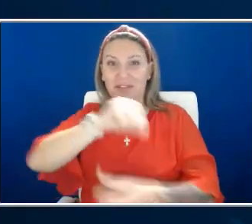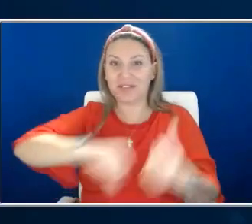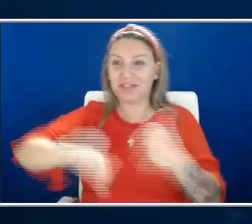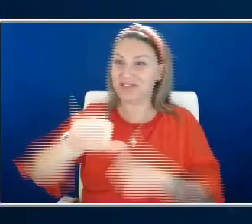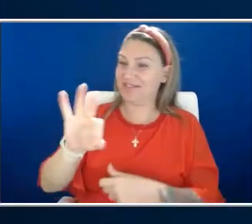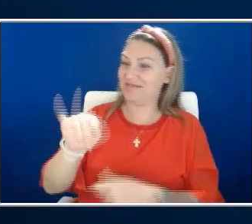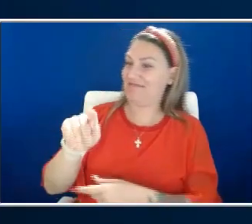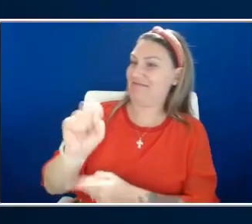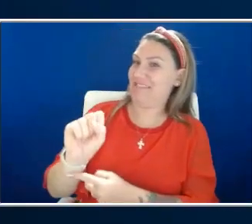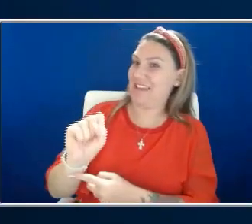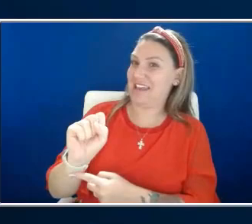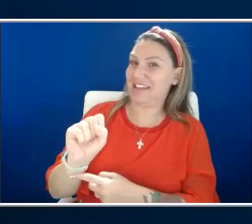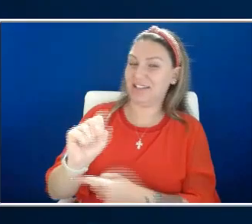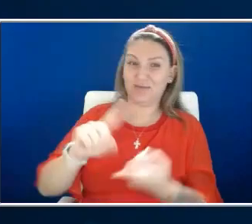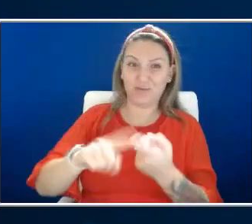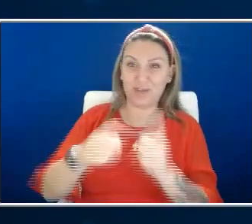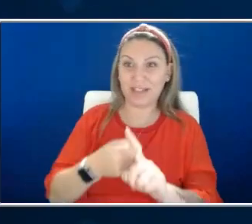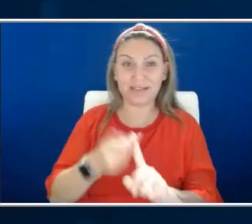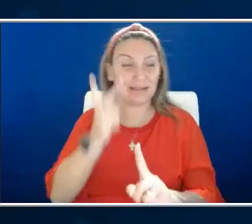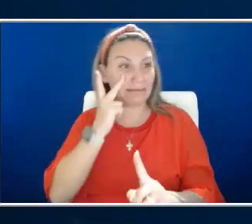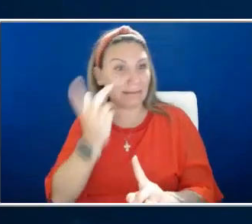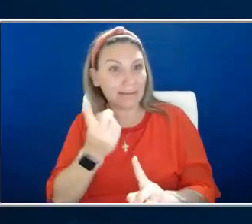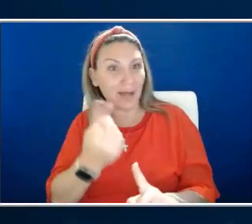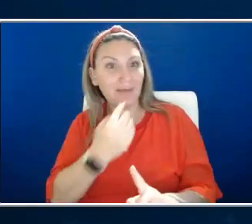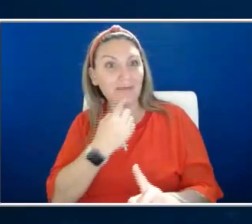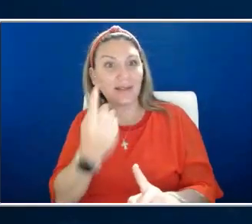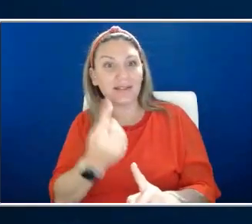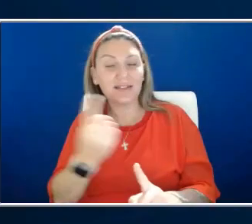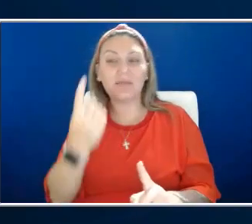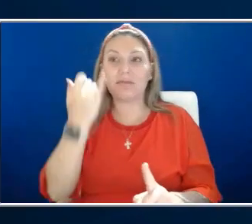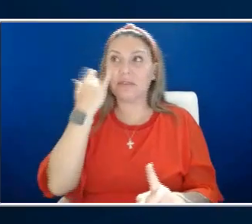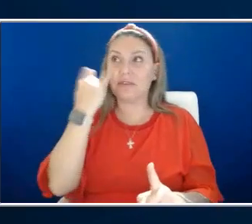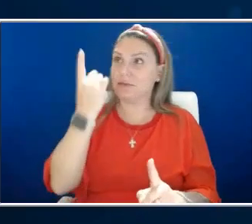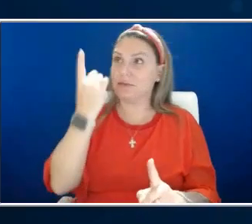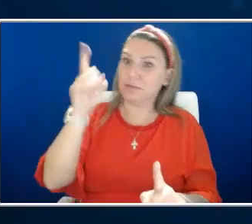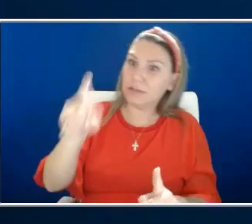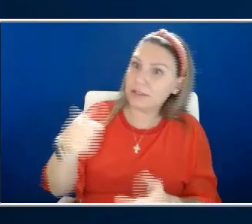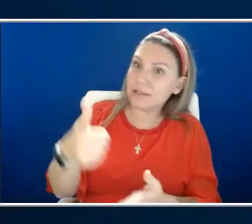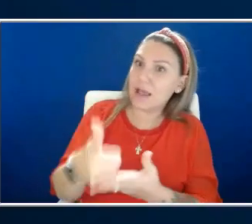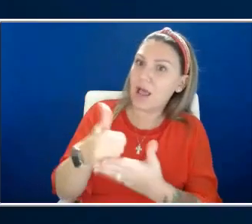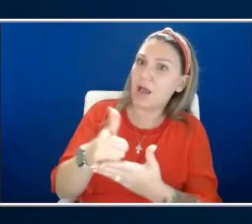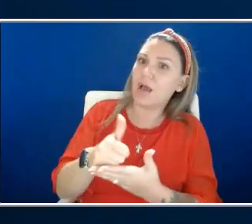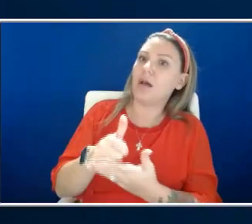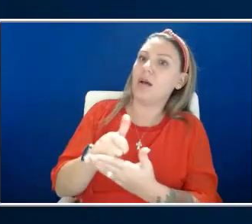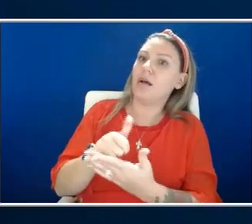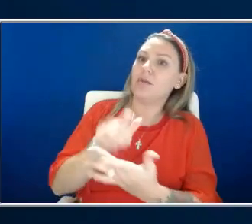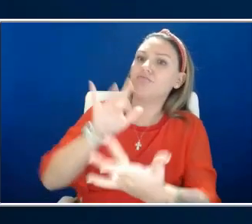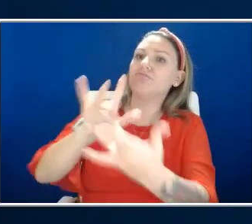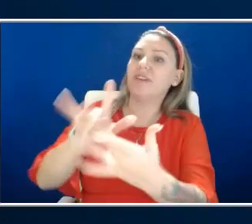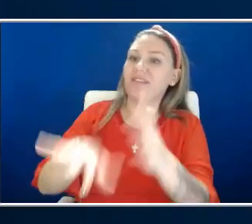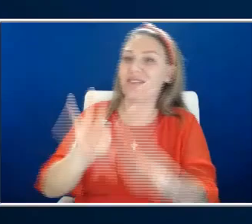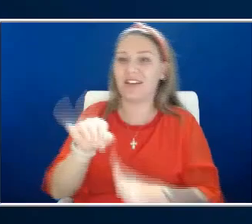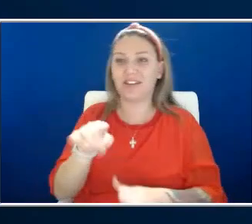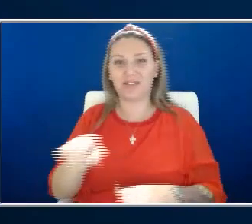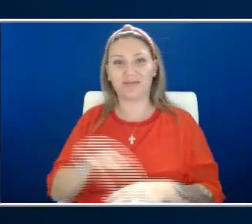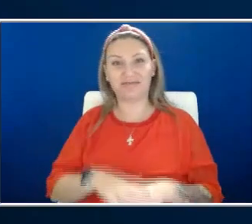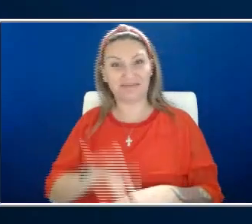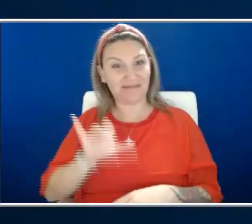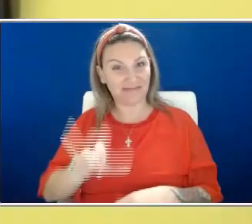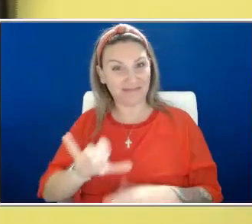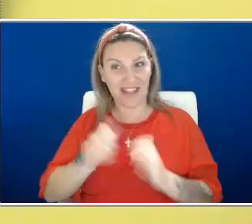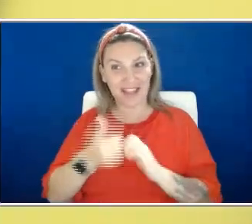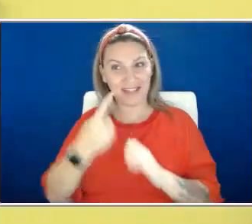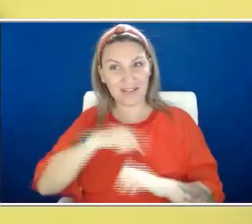see something, say something. If you see somebody who might need help, just reach out and make sure that they can find you, right? And that's how we do most of it.